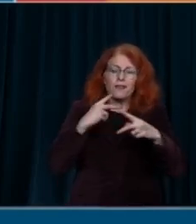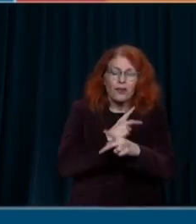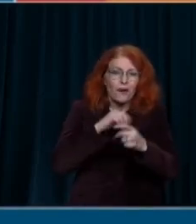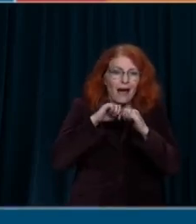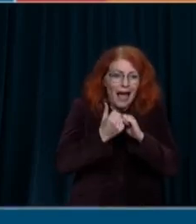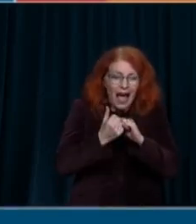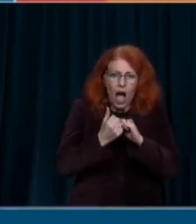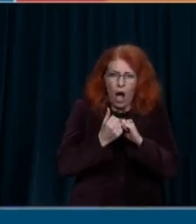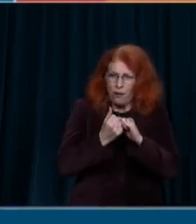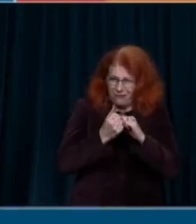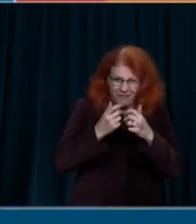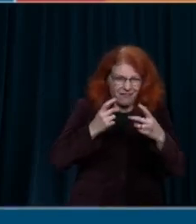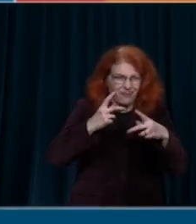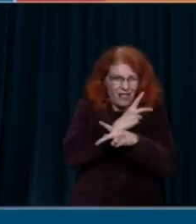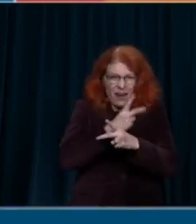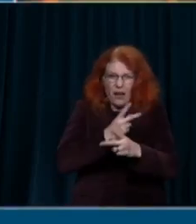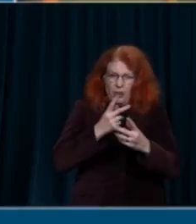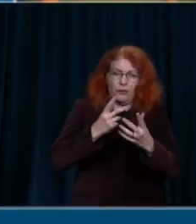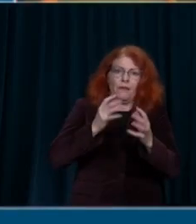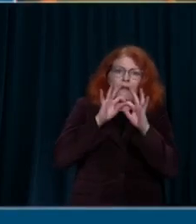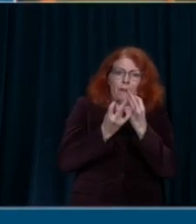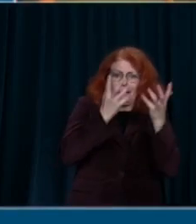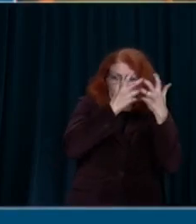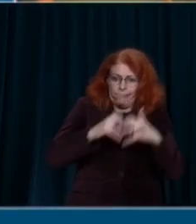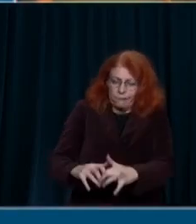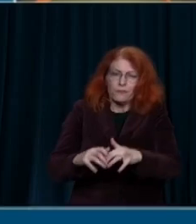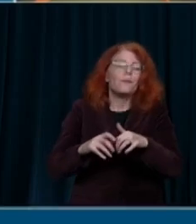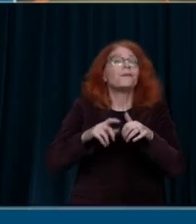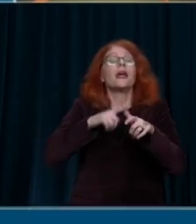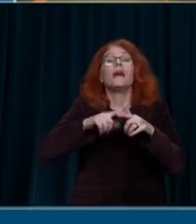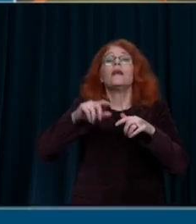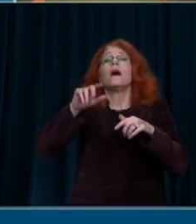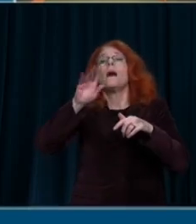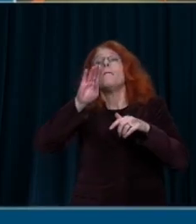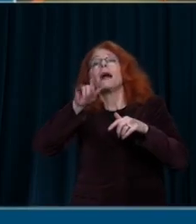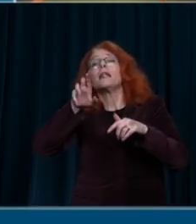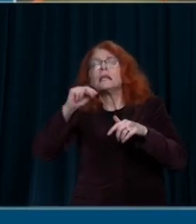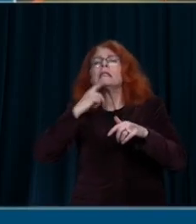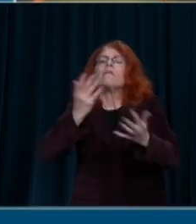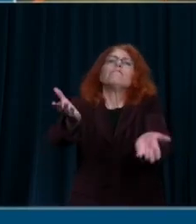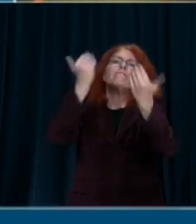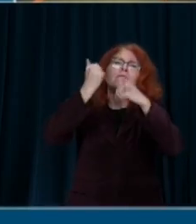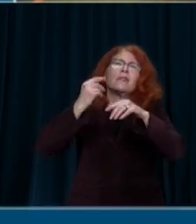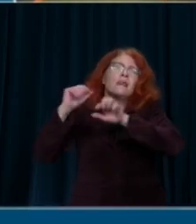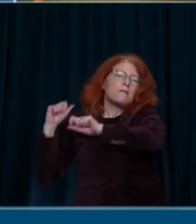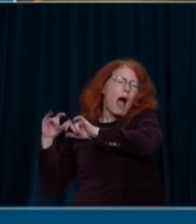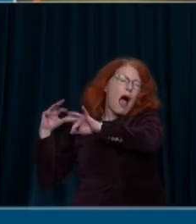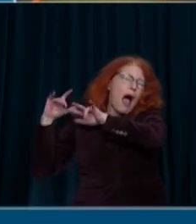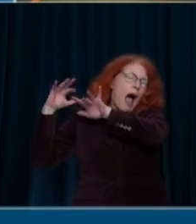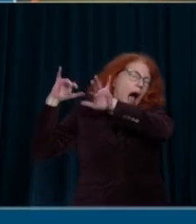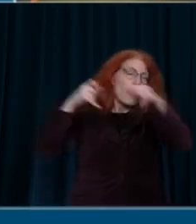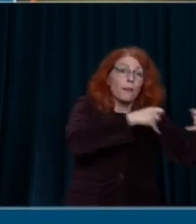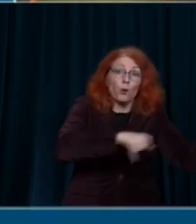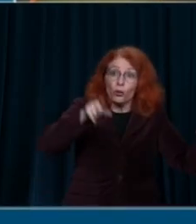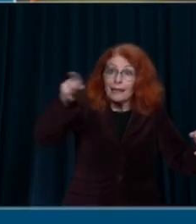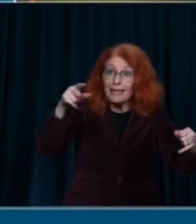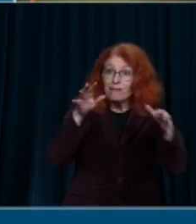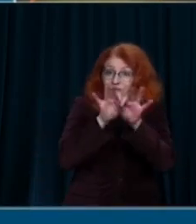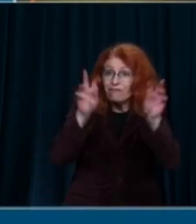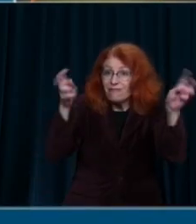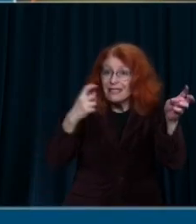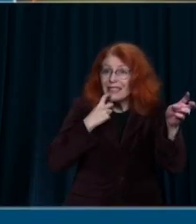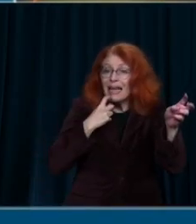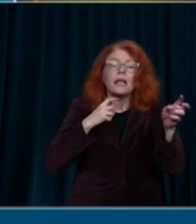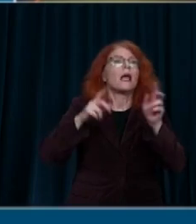make their family work. And then you have the Biden administration telling people to come illegally. Rush the border, he said. And all of the people